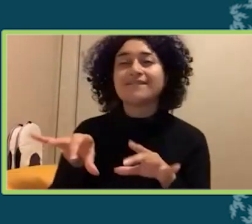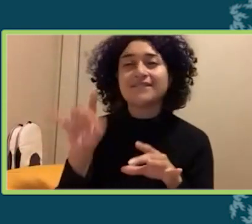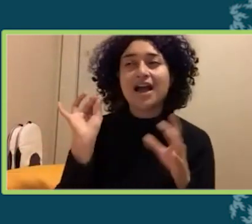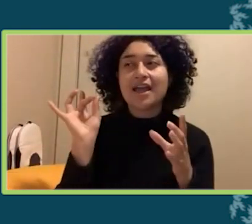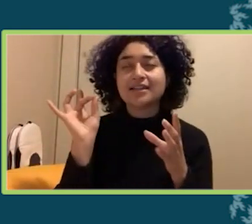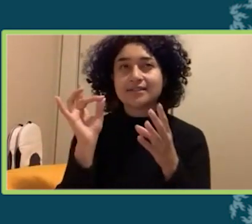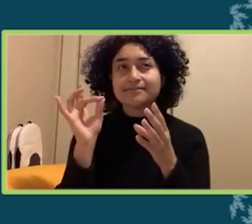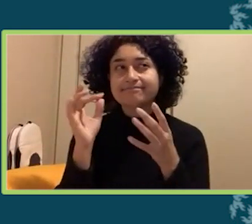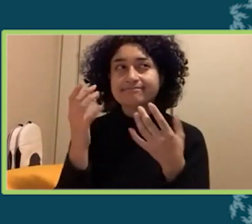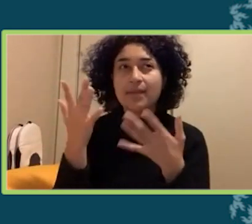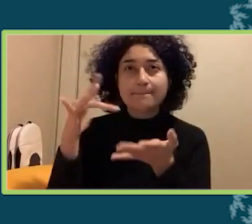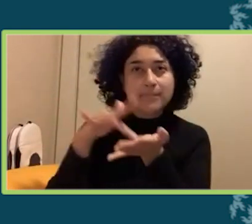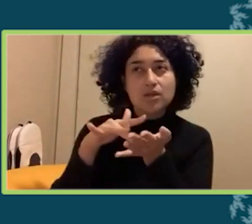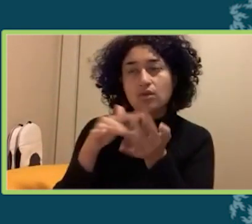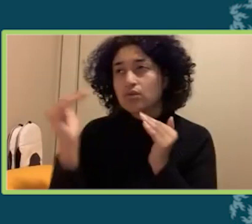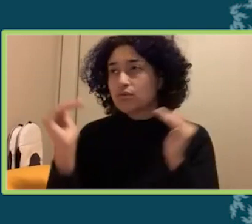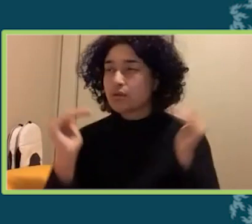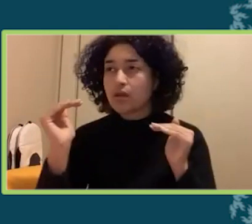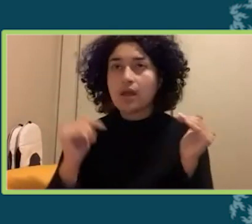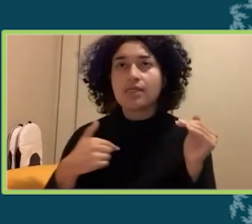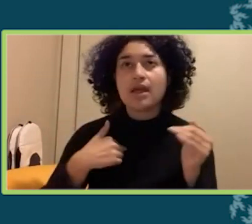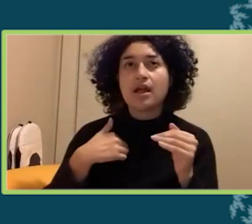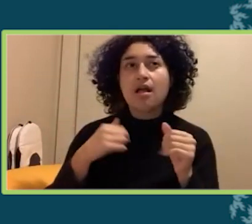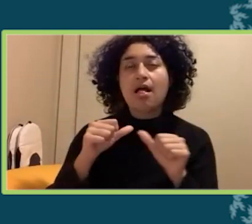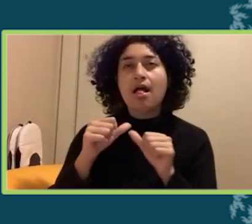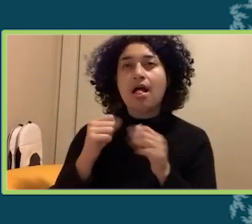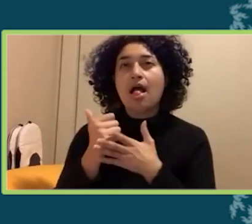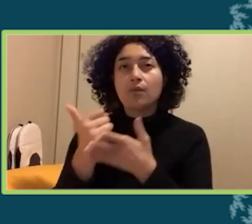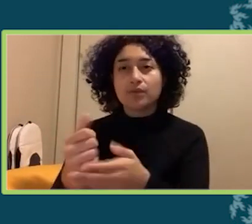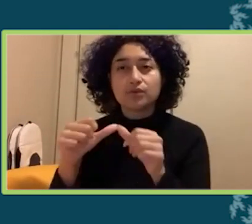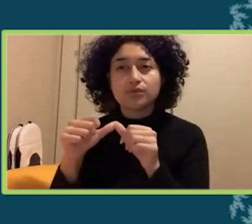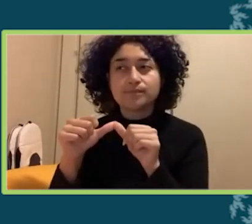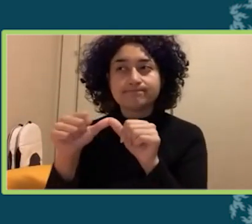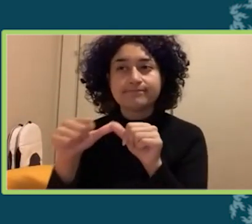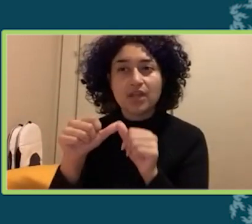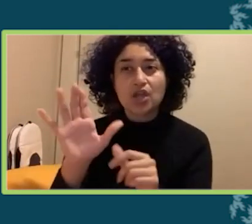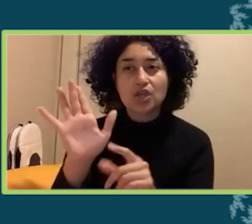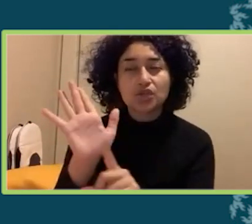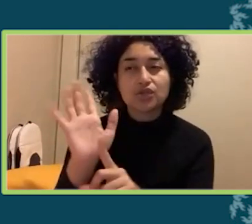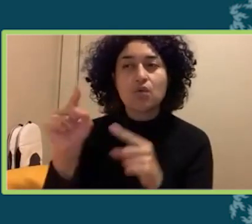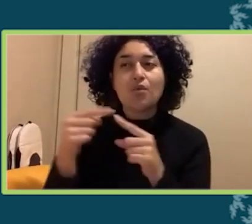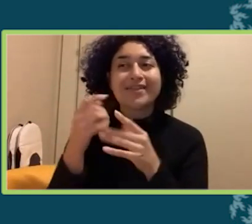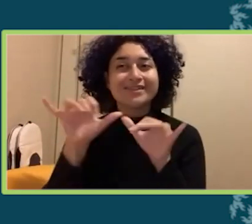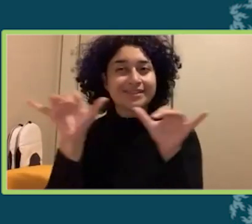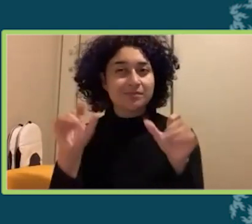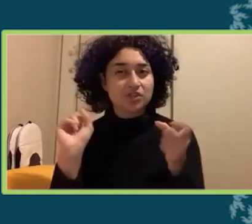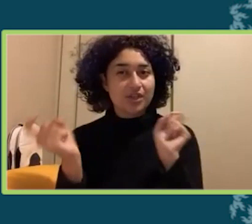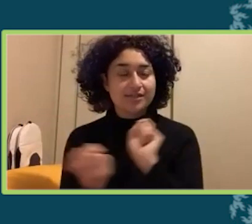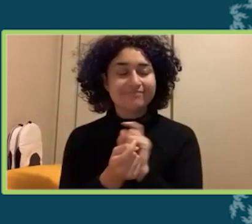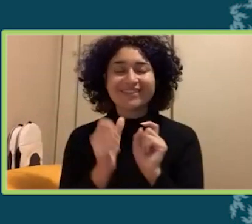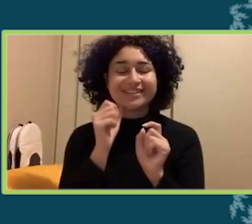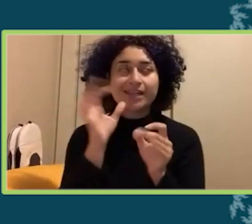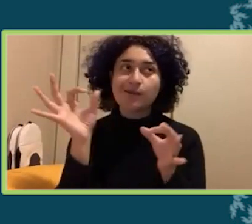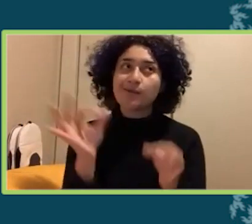yourself while like the system starts to change, right? It's not going to be a perfect solution.